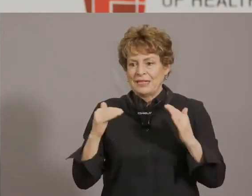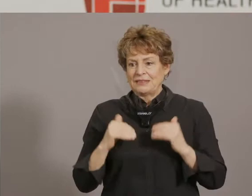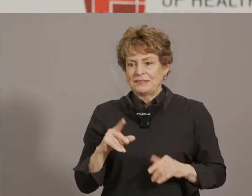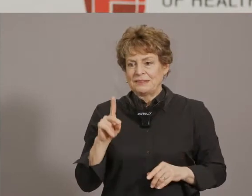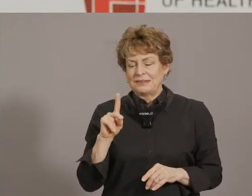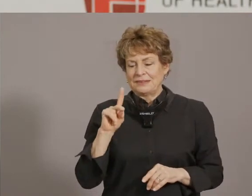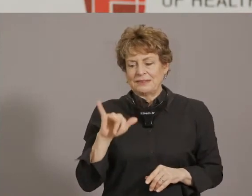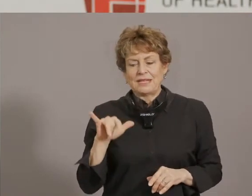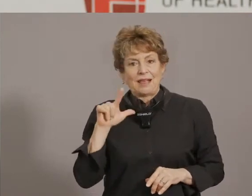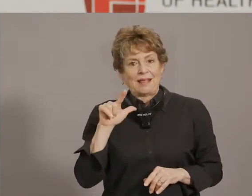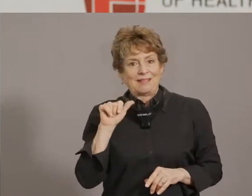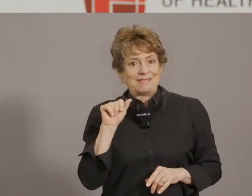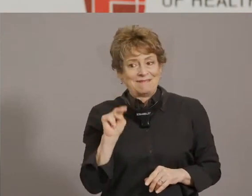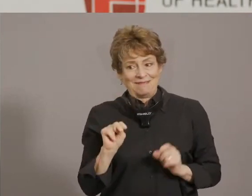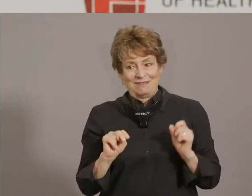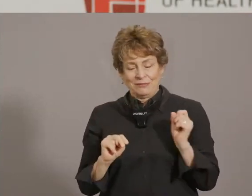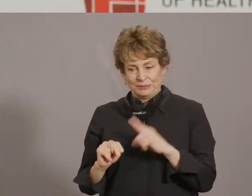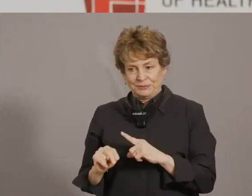Dr. Christ.